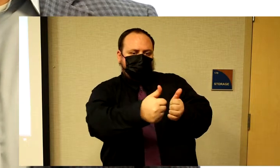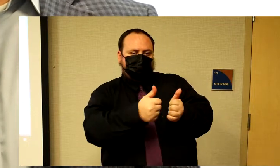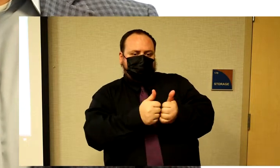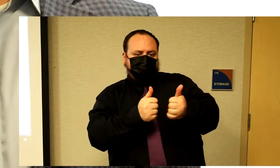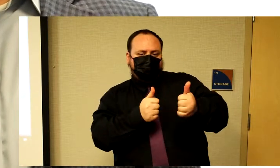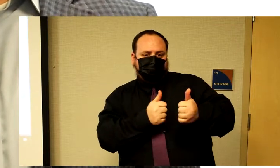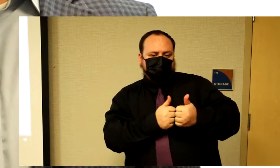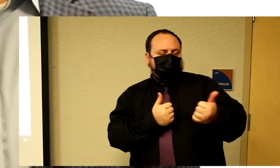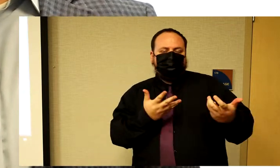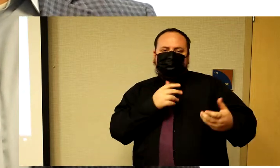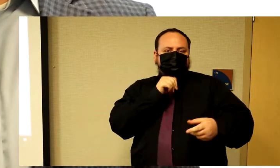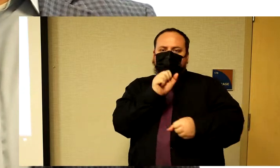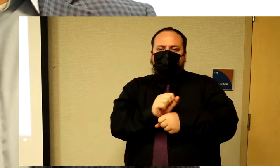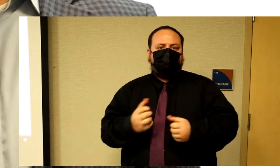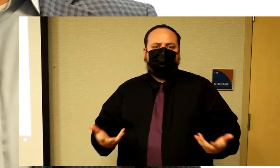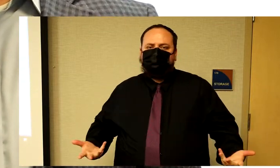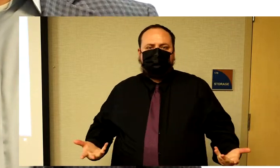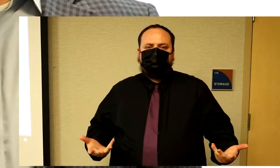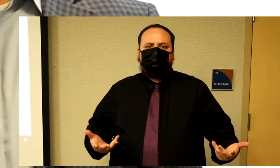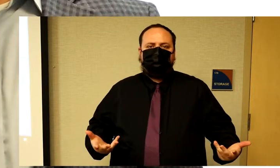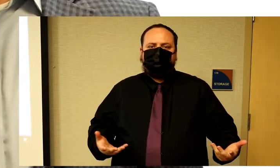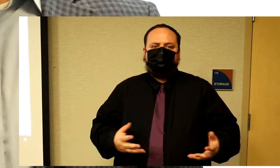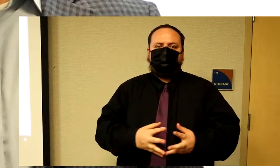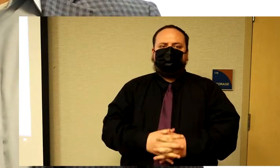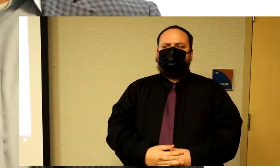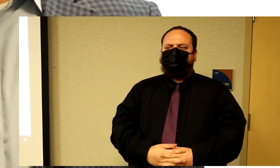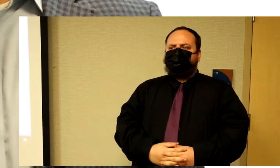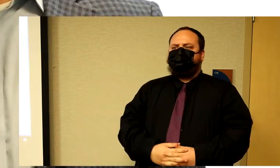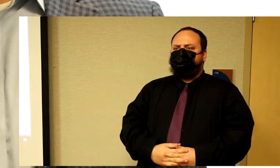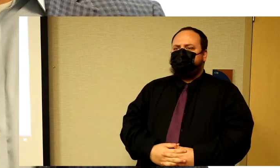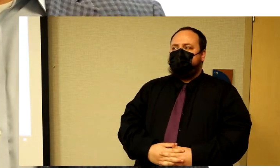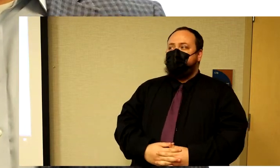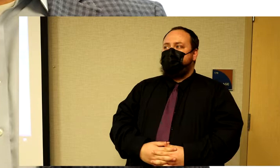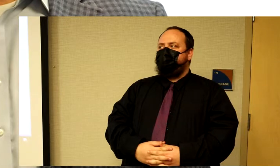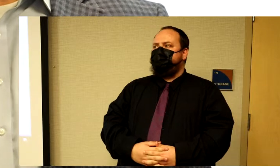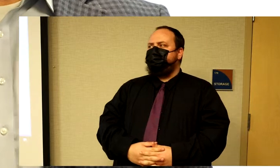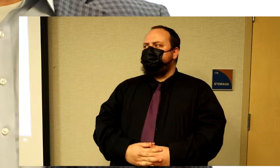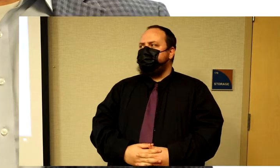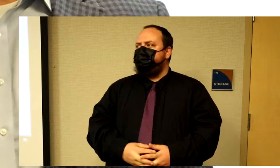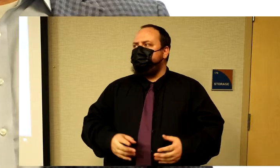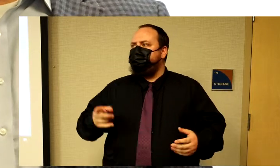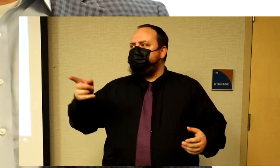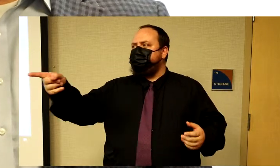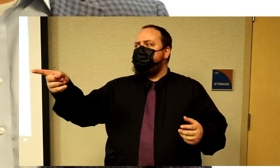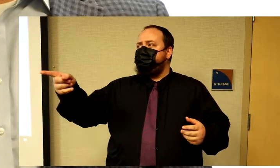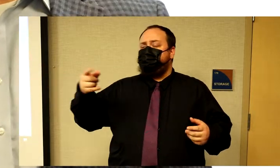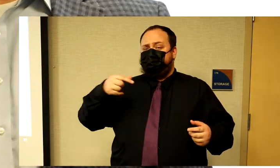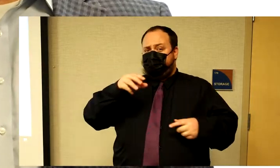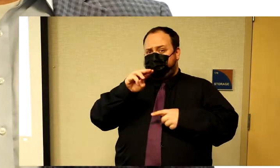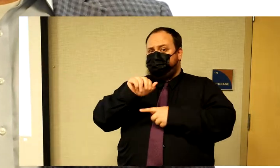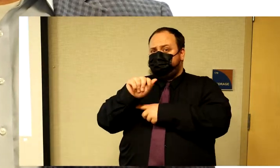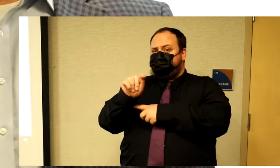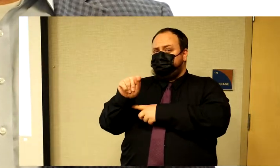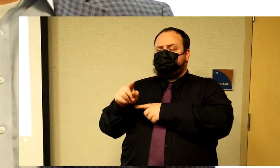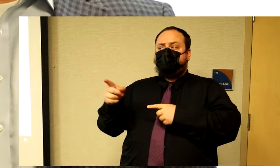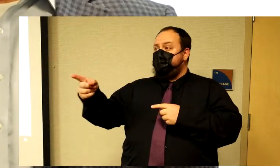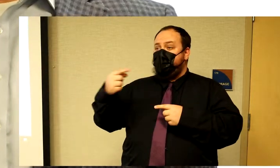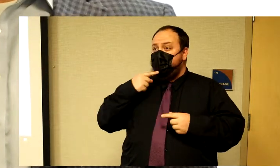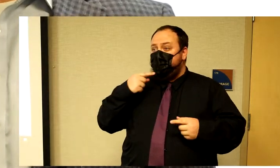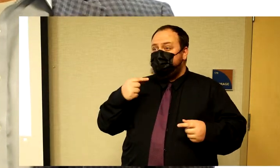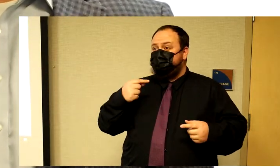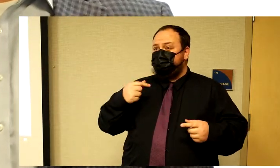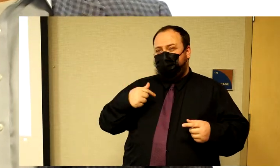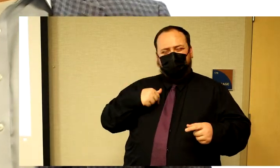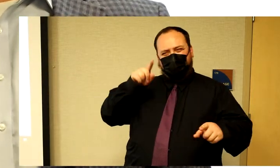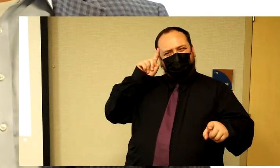Okay. Yeah. Mr. Chair? So I don't actually agree with that. I don't agree with that because that could